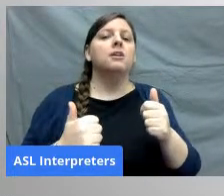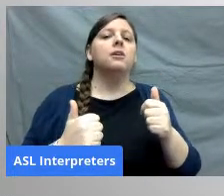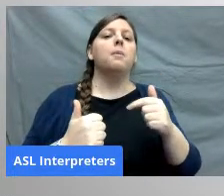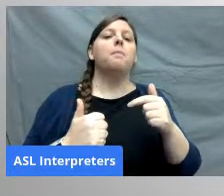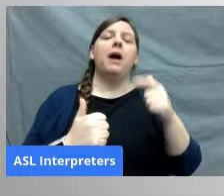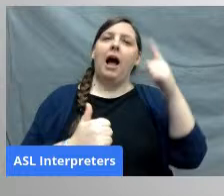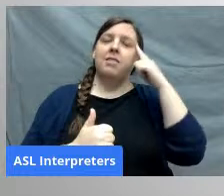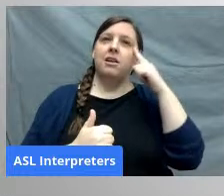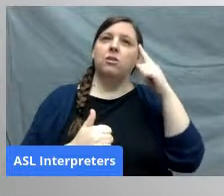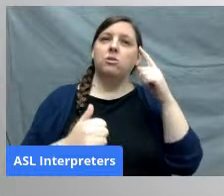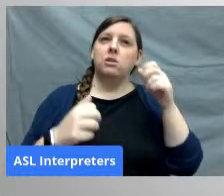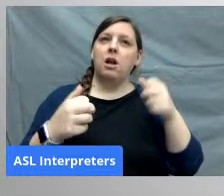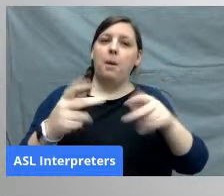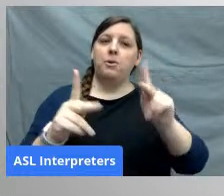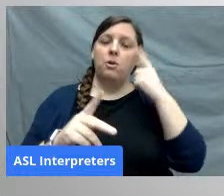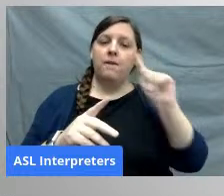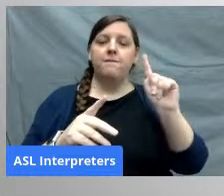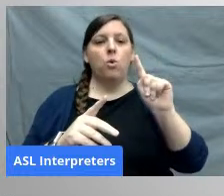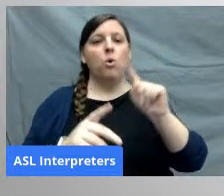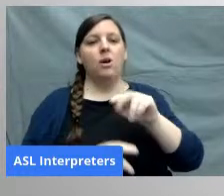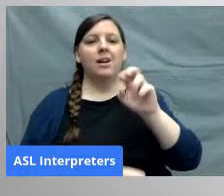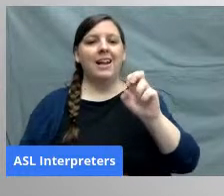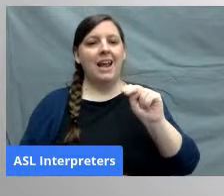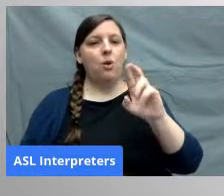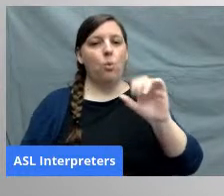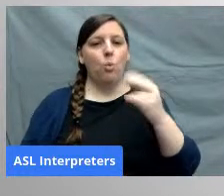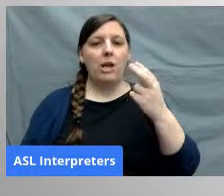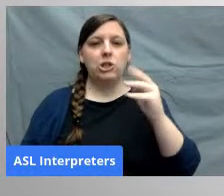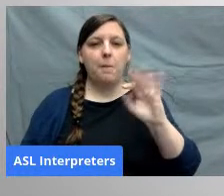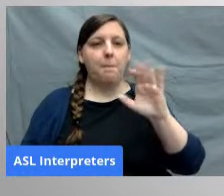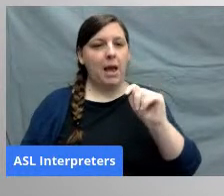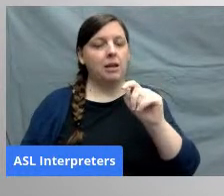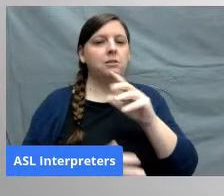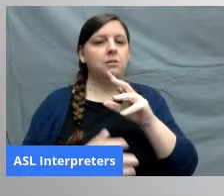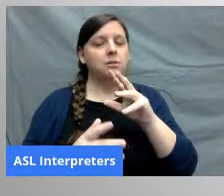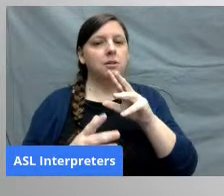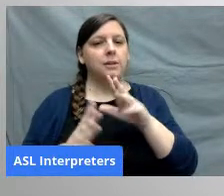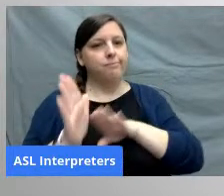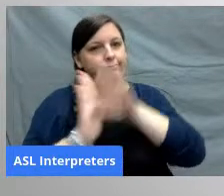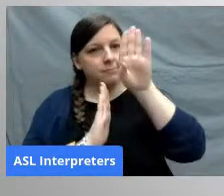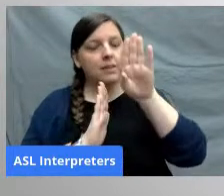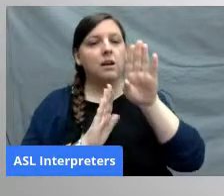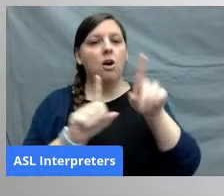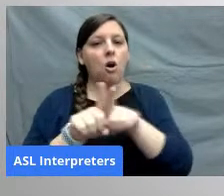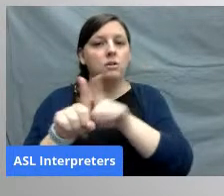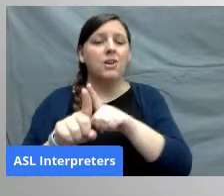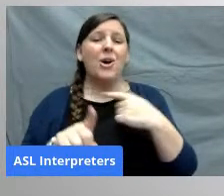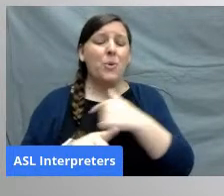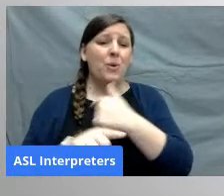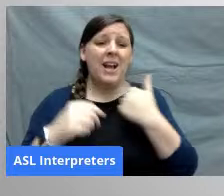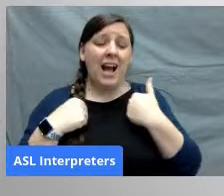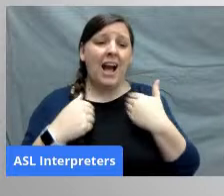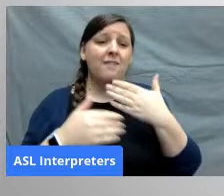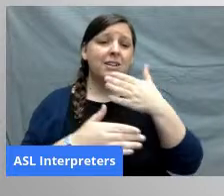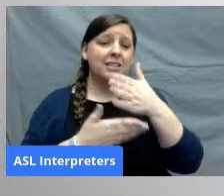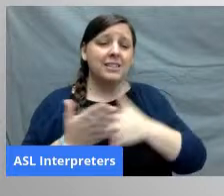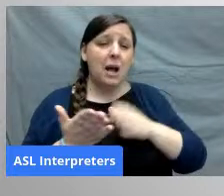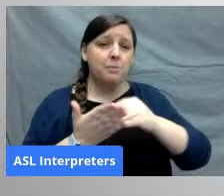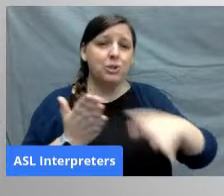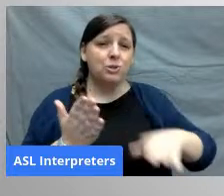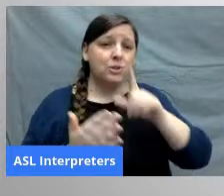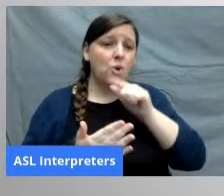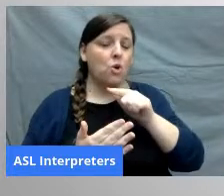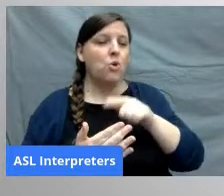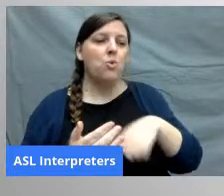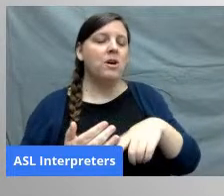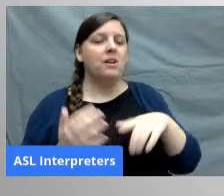opportunity for enrichment as well. We have some students that have fallen out of love with school because they've been on